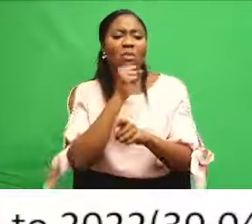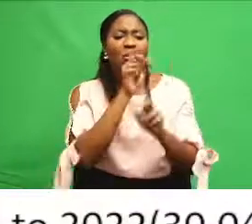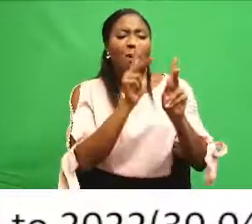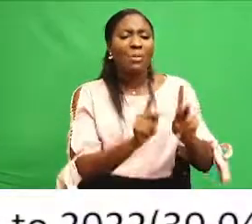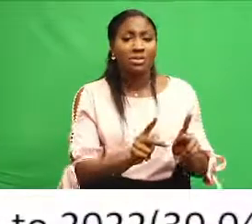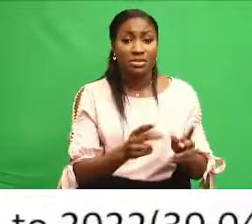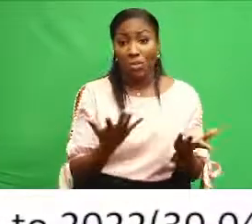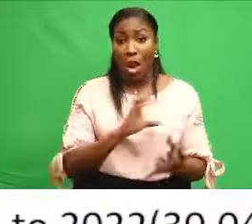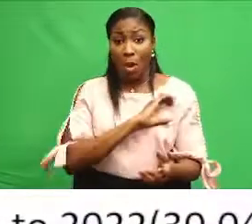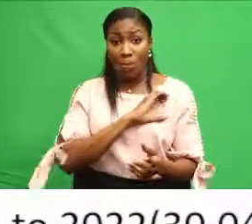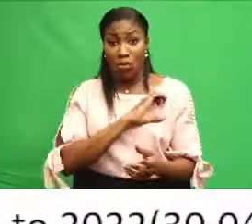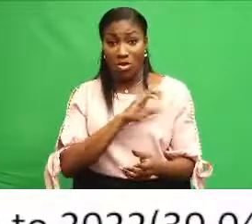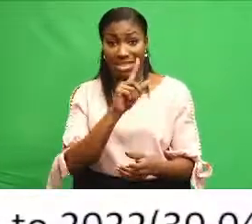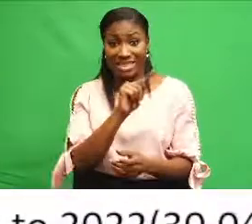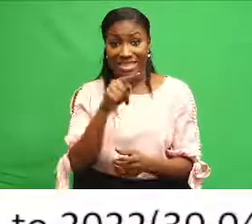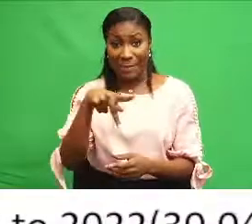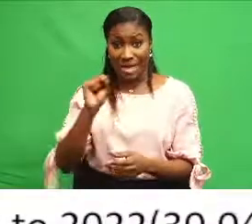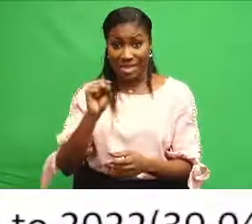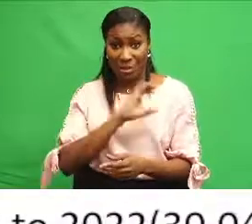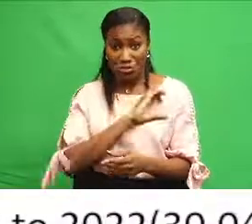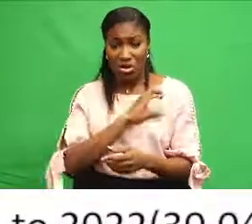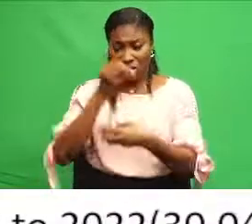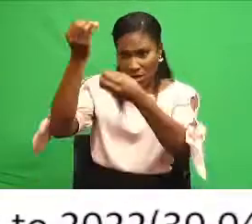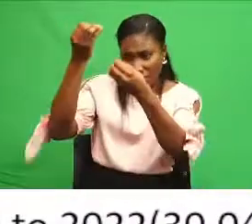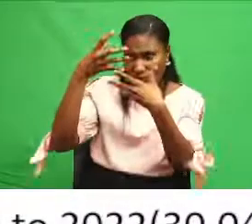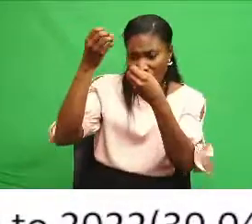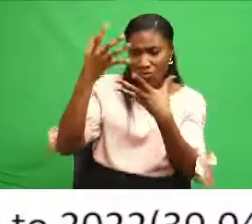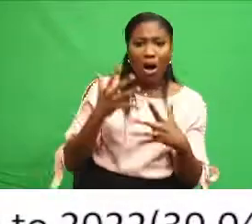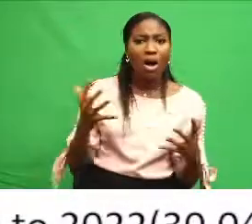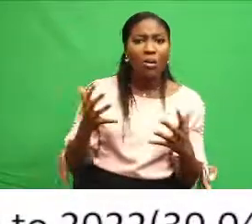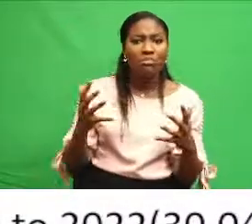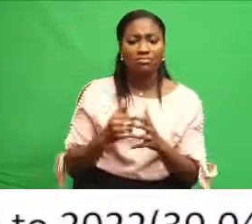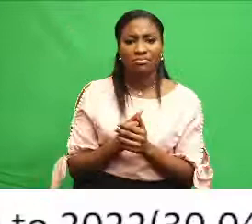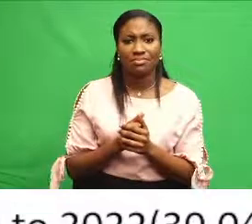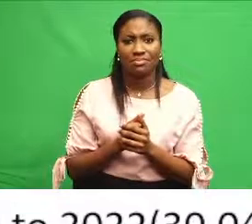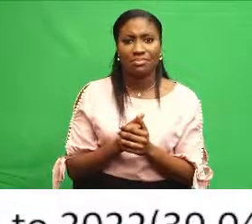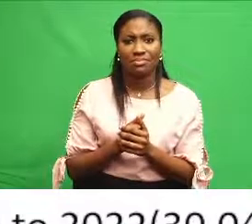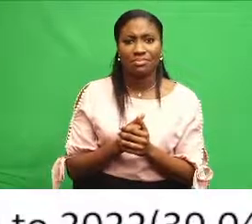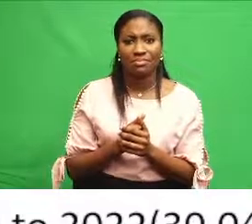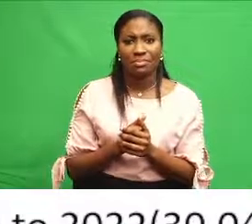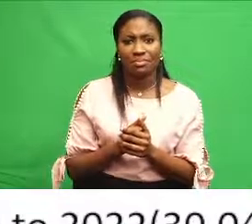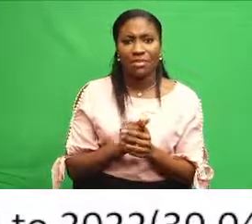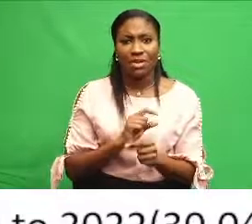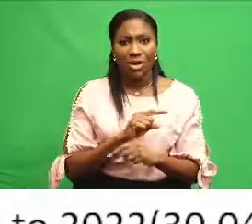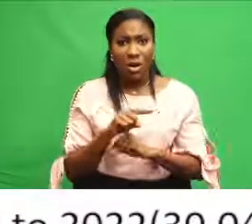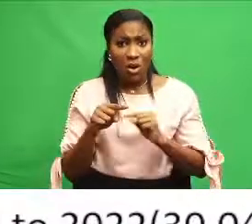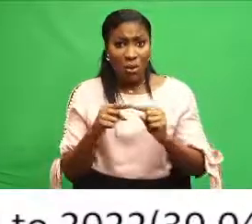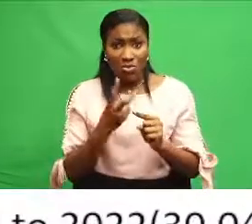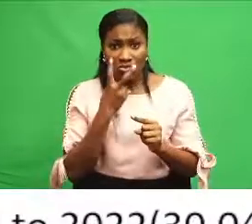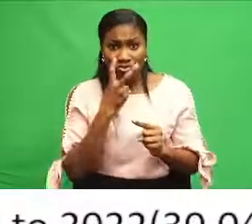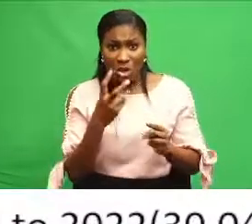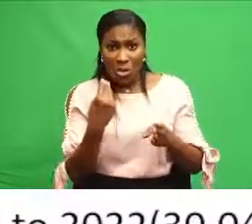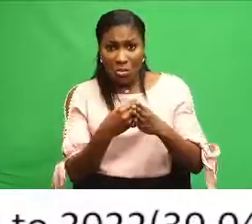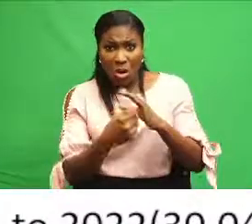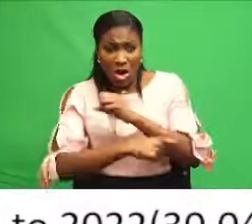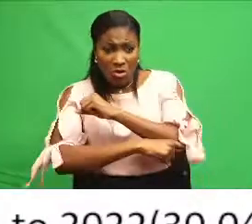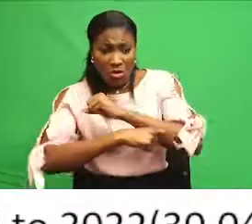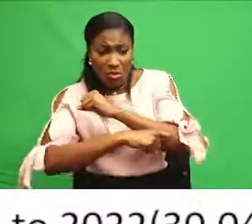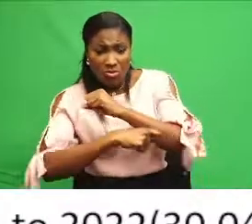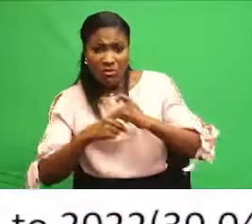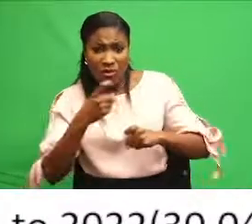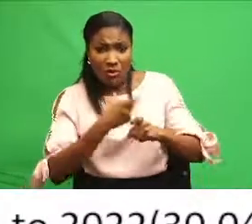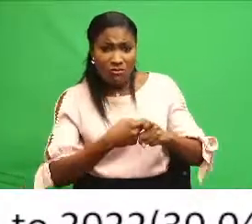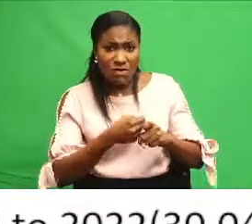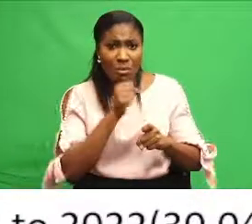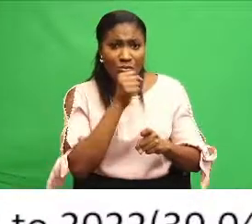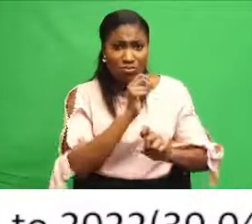from the TTPS through that department, we observe that when it comes to fraud, it might seem that it's a very small figure on that